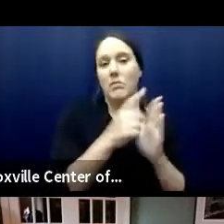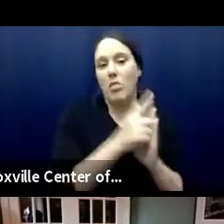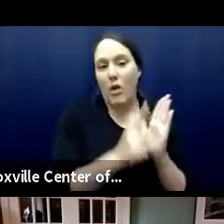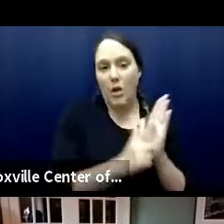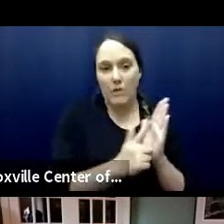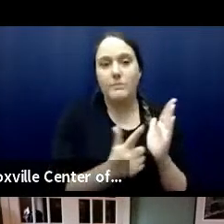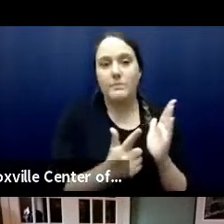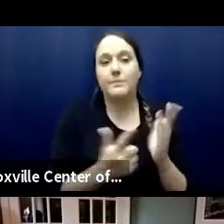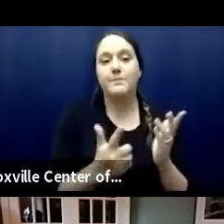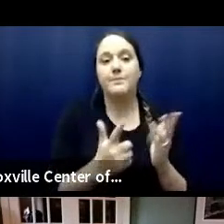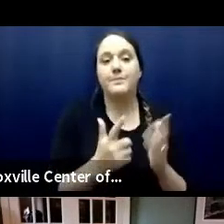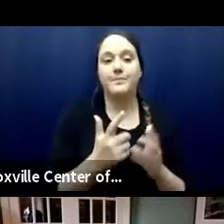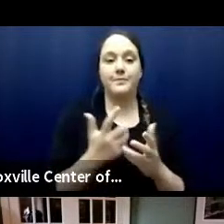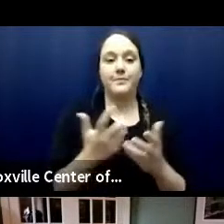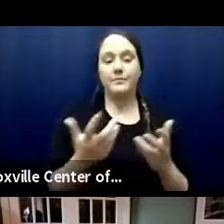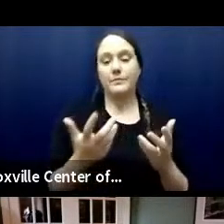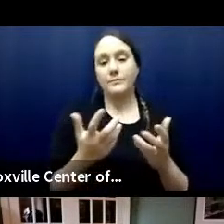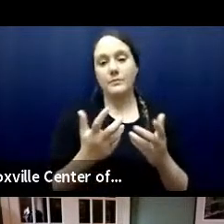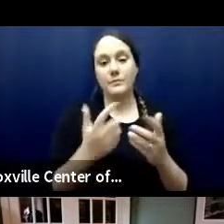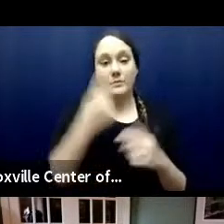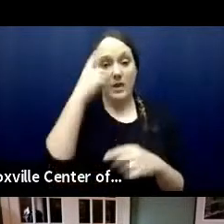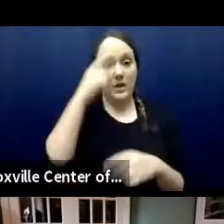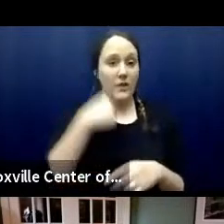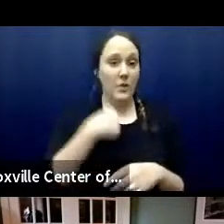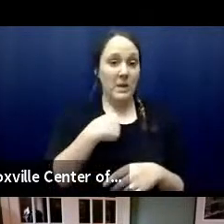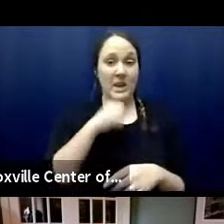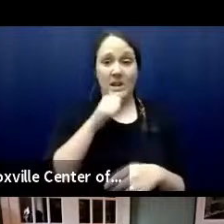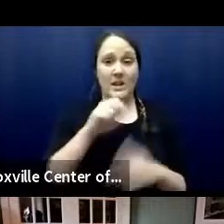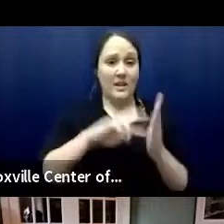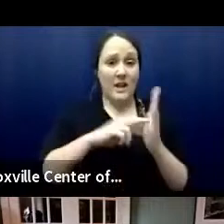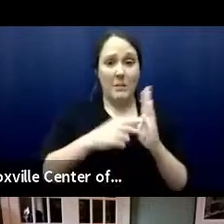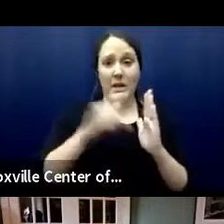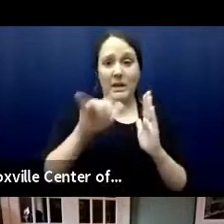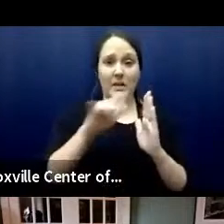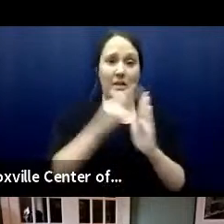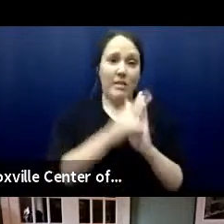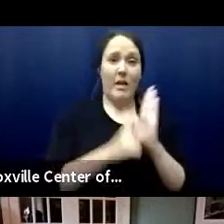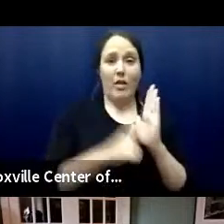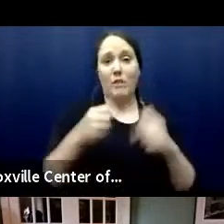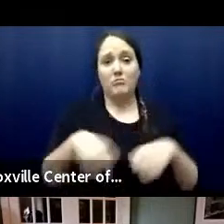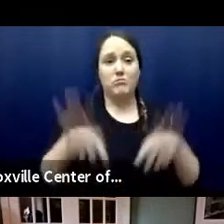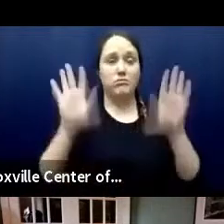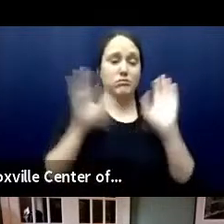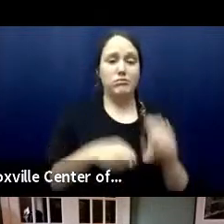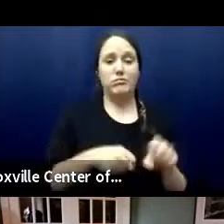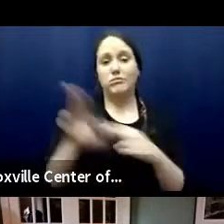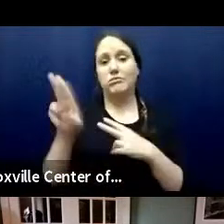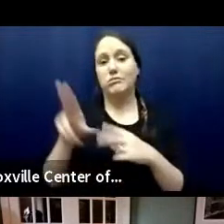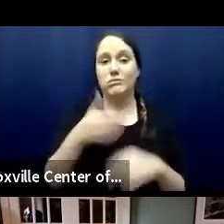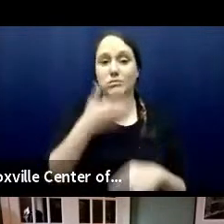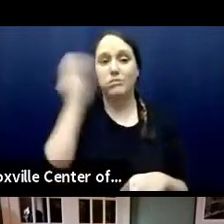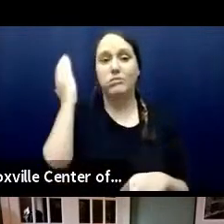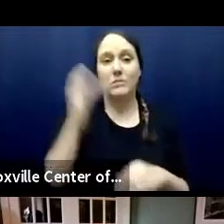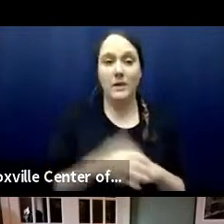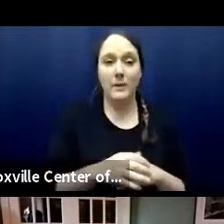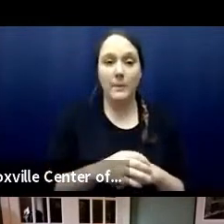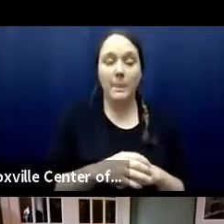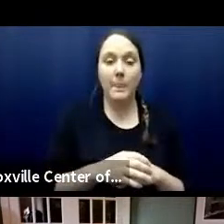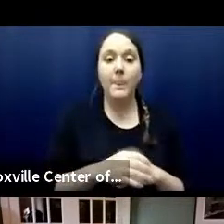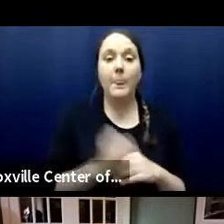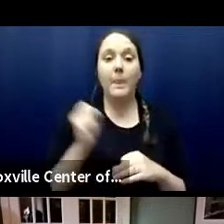doesn't, to me, indicate that the law shouldn't exist or the regulation shouldn't exist.